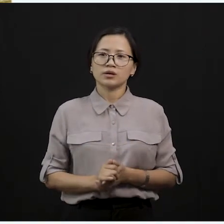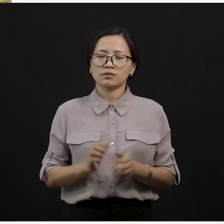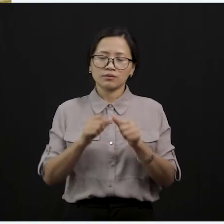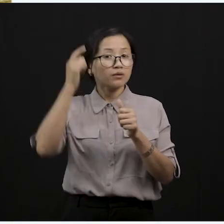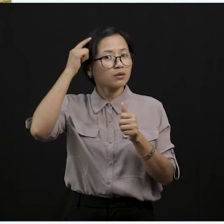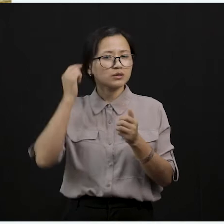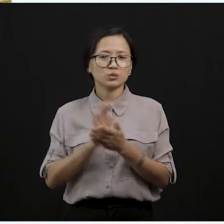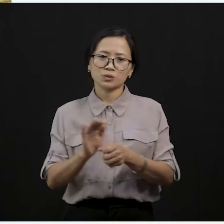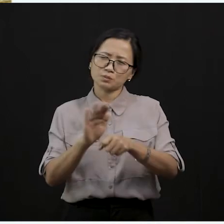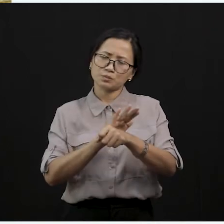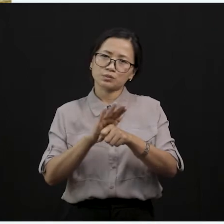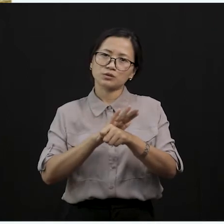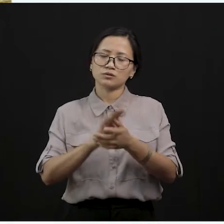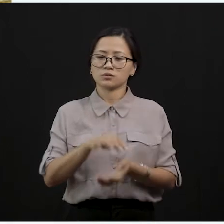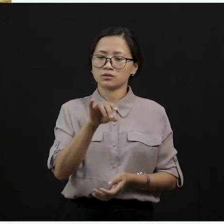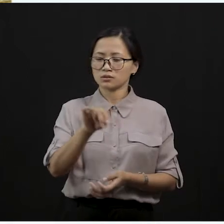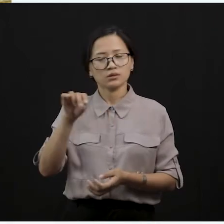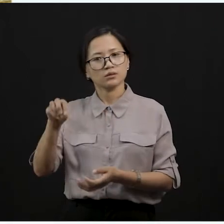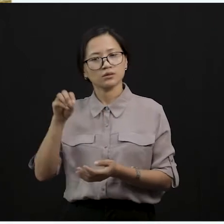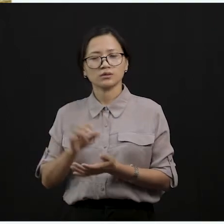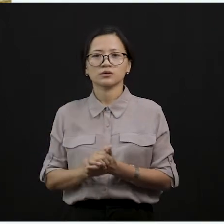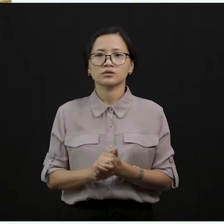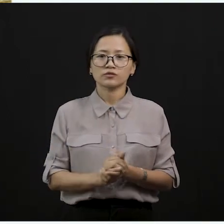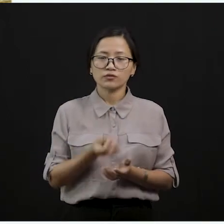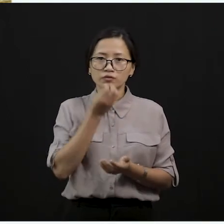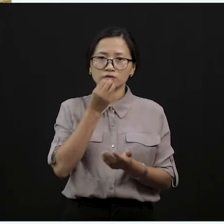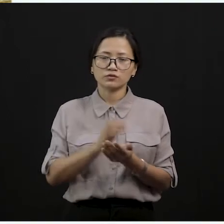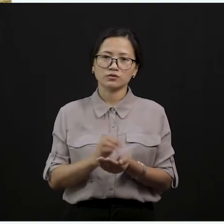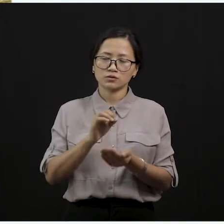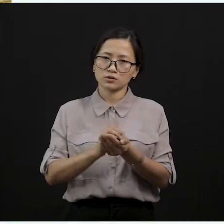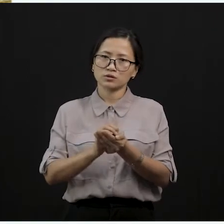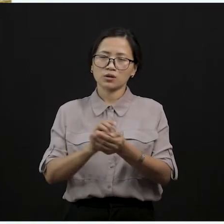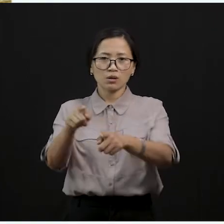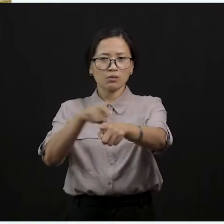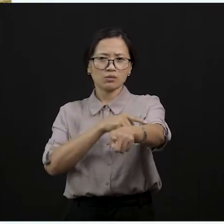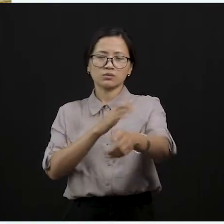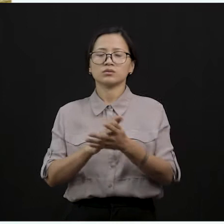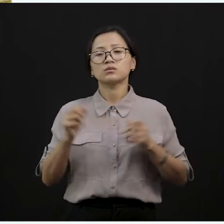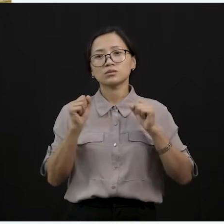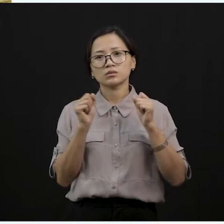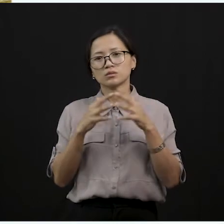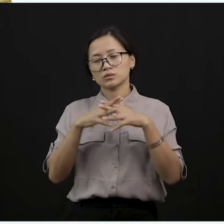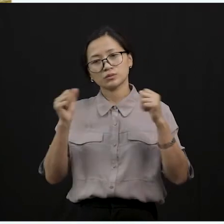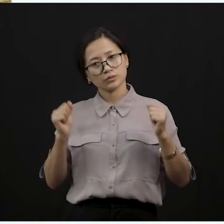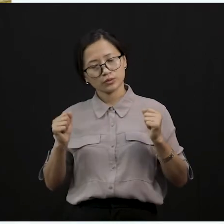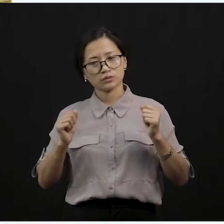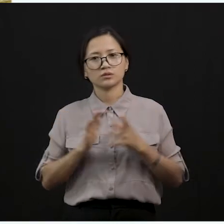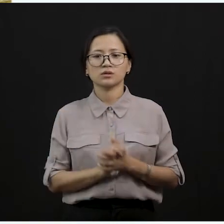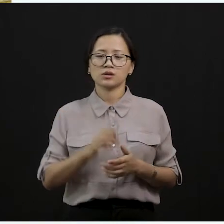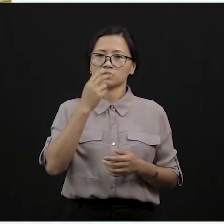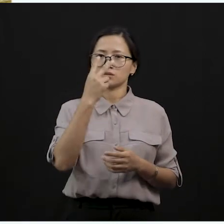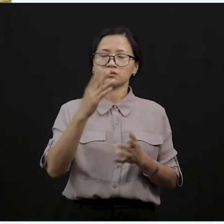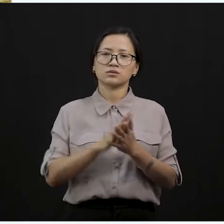it. Okay, storing it for the long cold winter. And you can see the